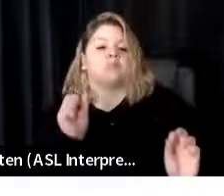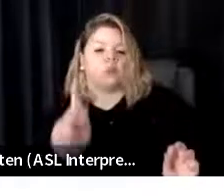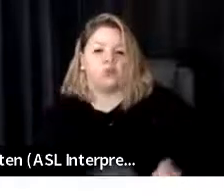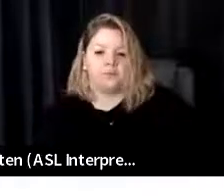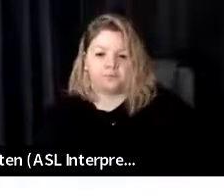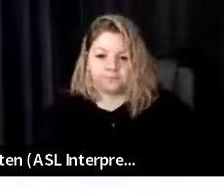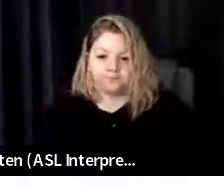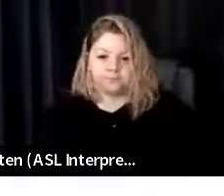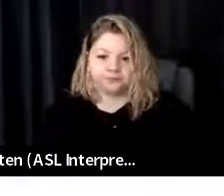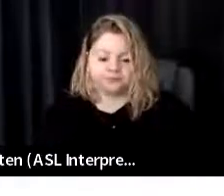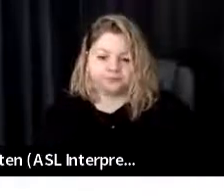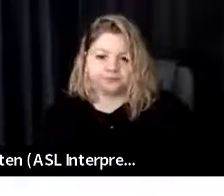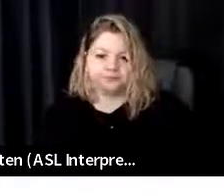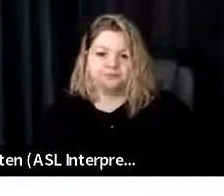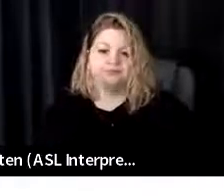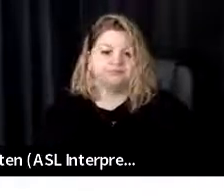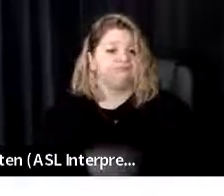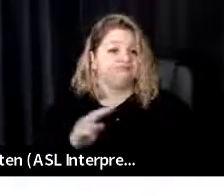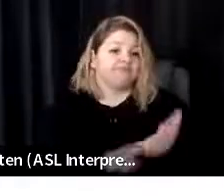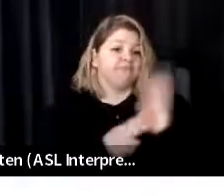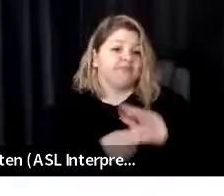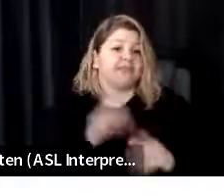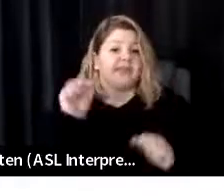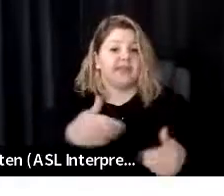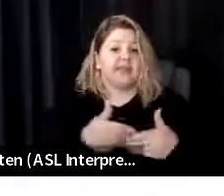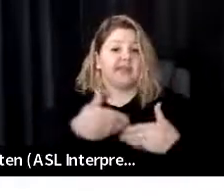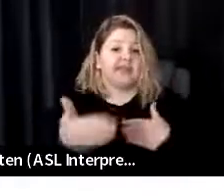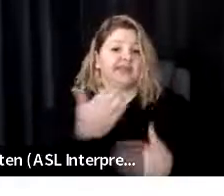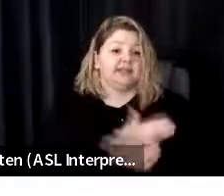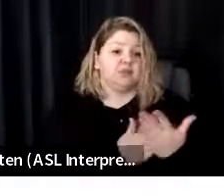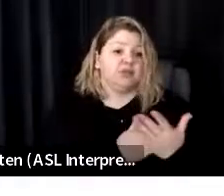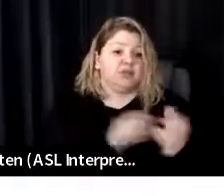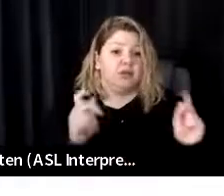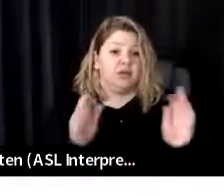right, if there's no discussion, we'll move to the next part of the agenda.